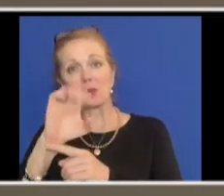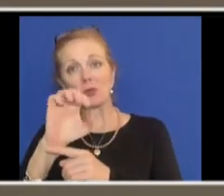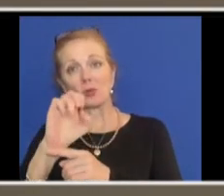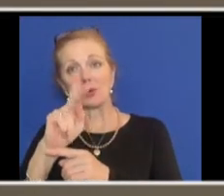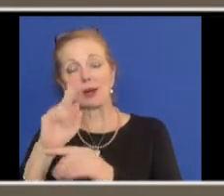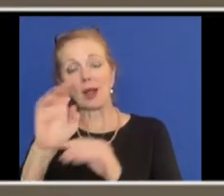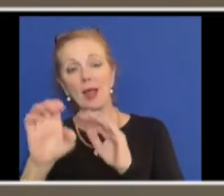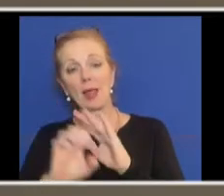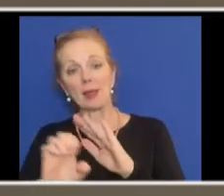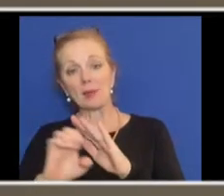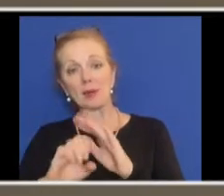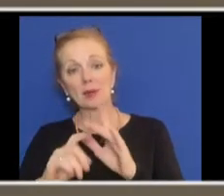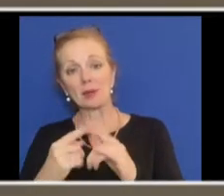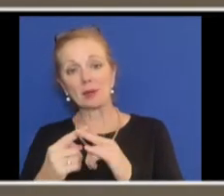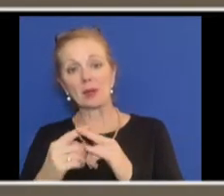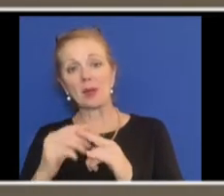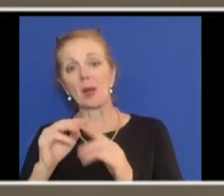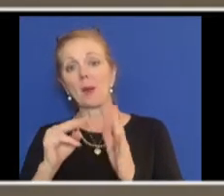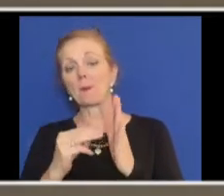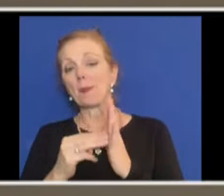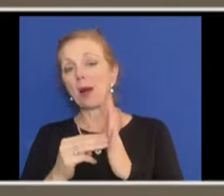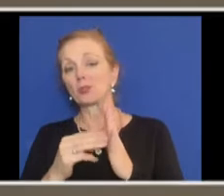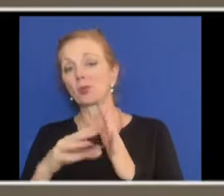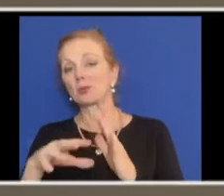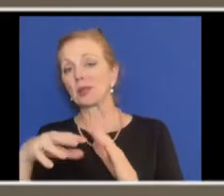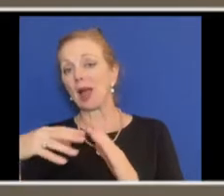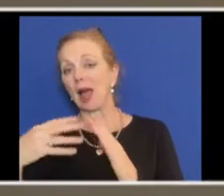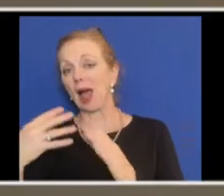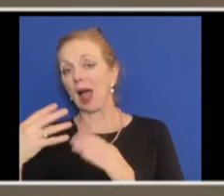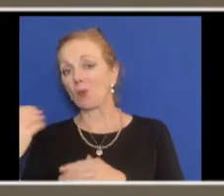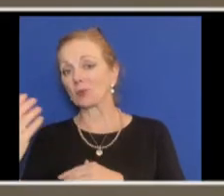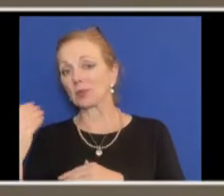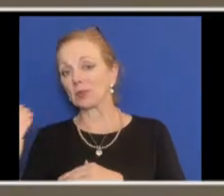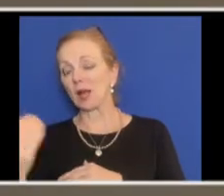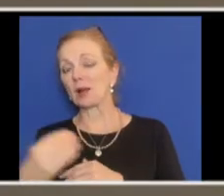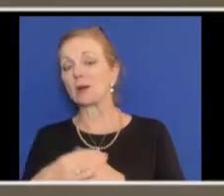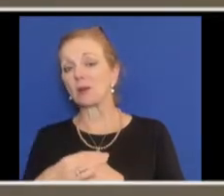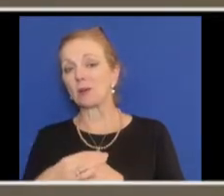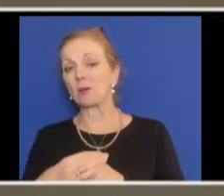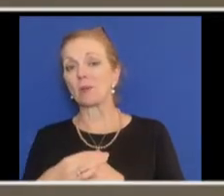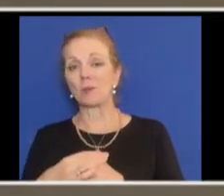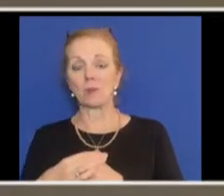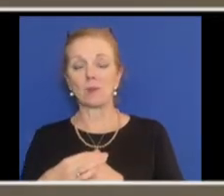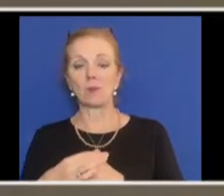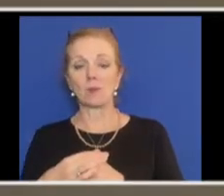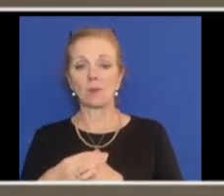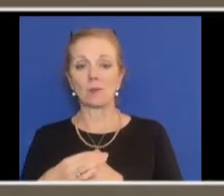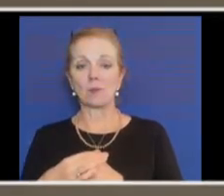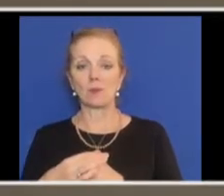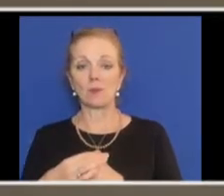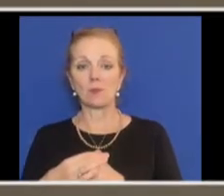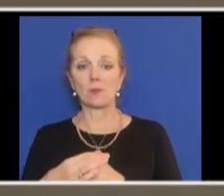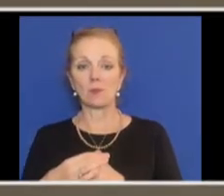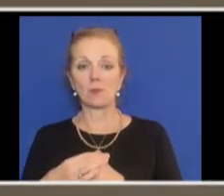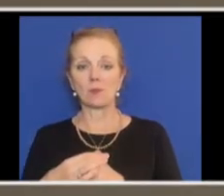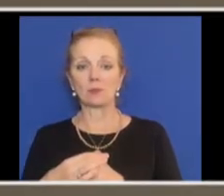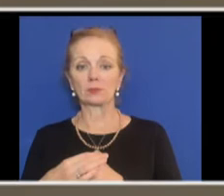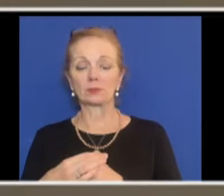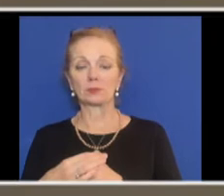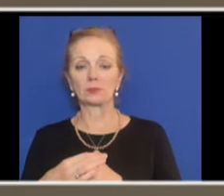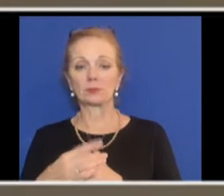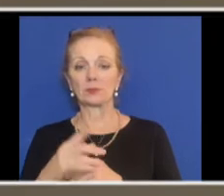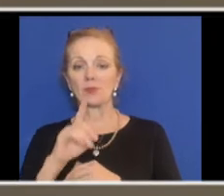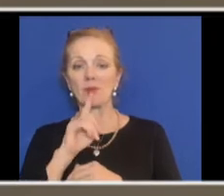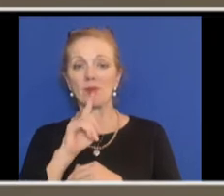the modules outside so um yeah I'm just really